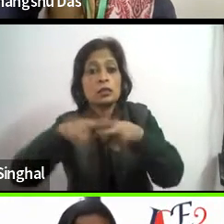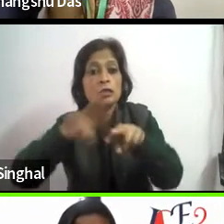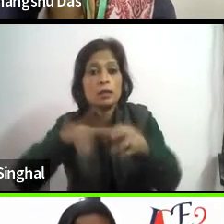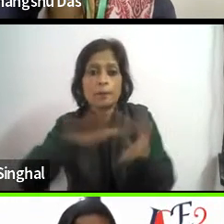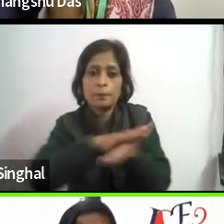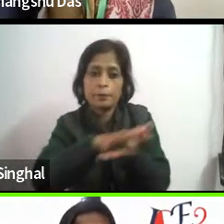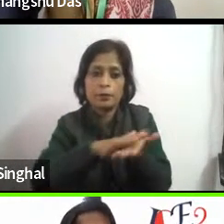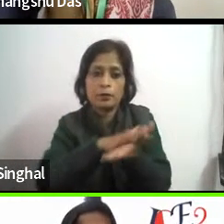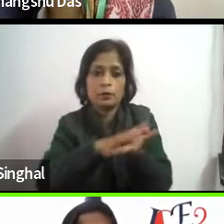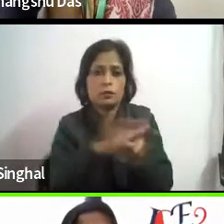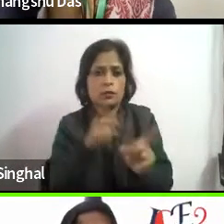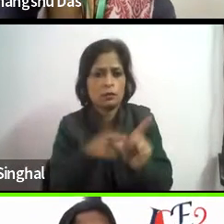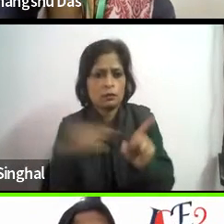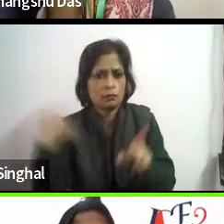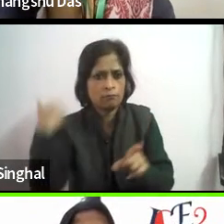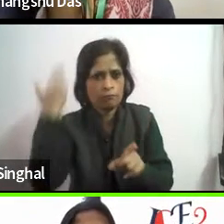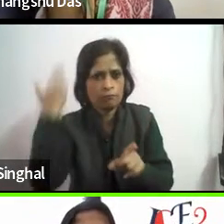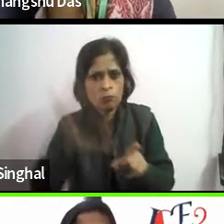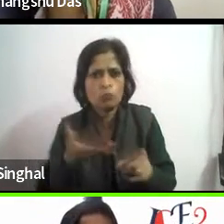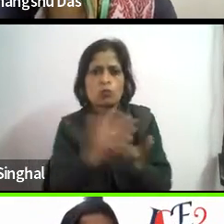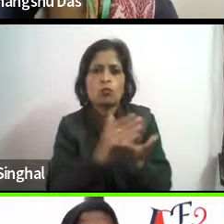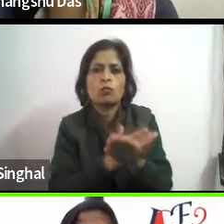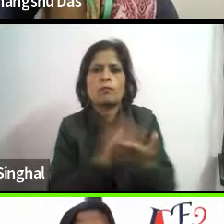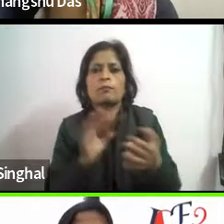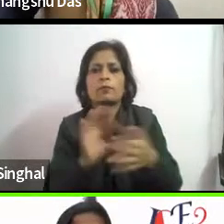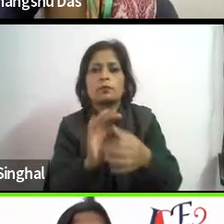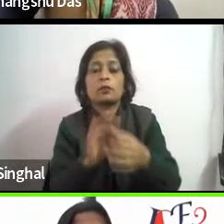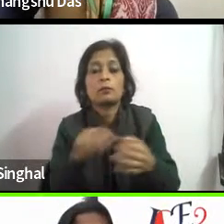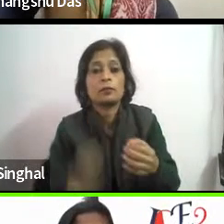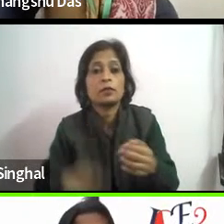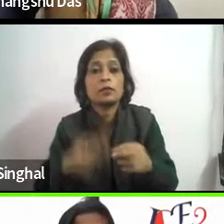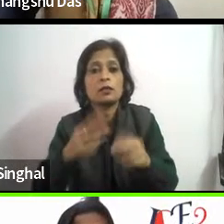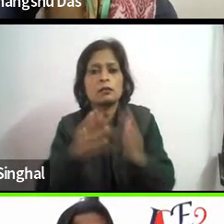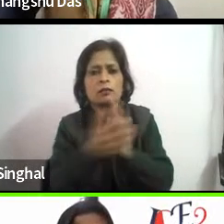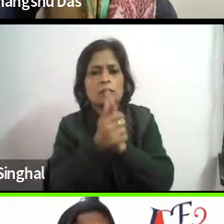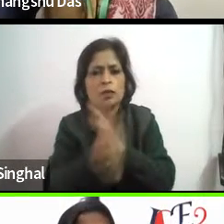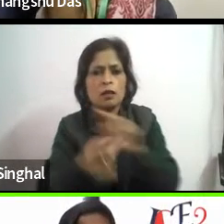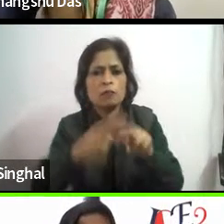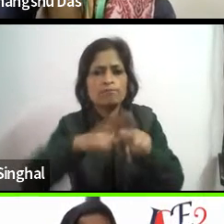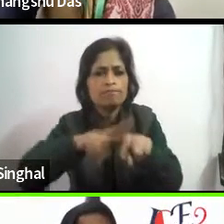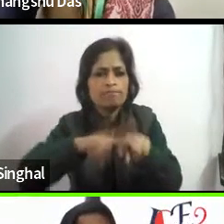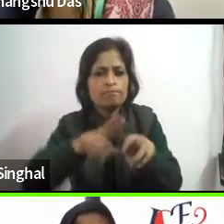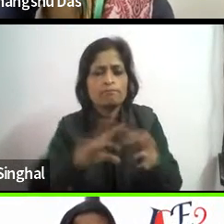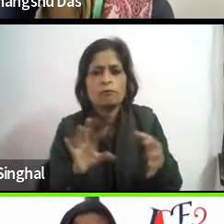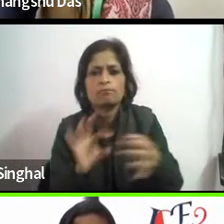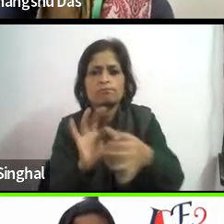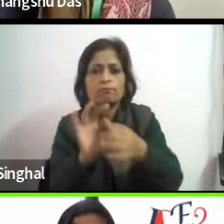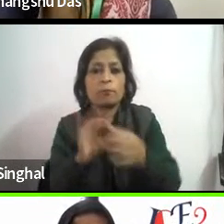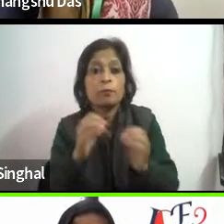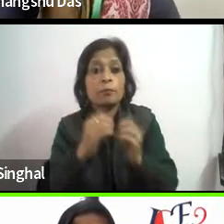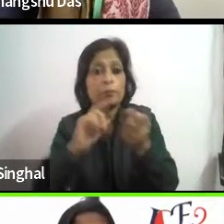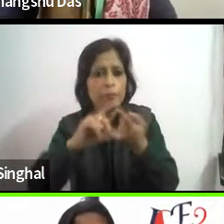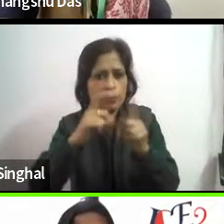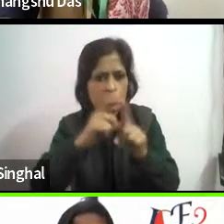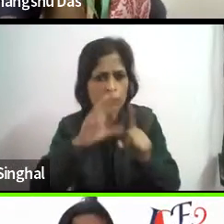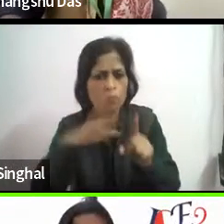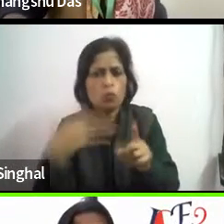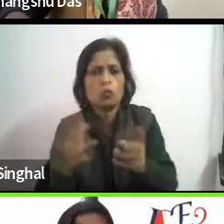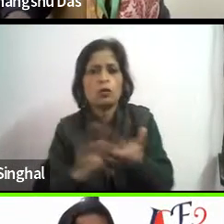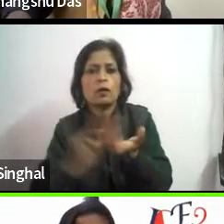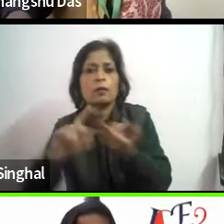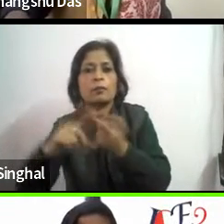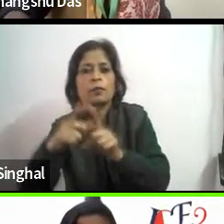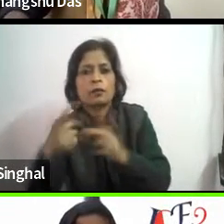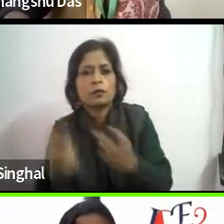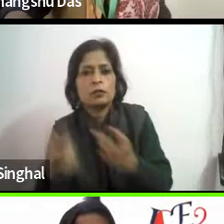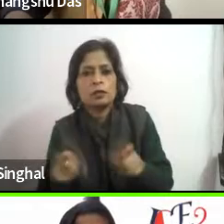for years, and how the skill-based program of B.Ed and M.Ed in special education, of which many